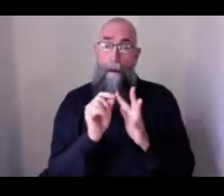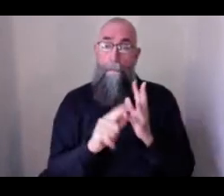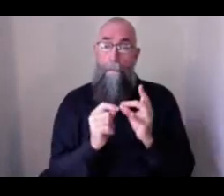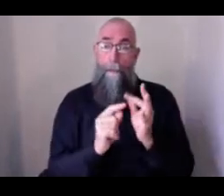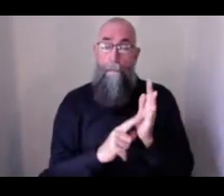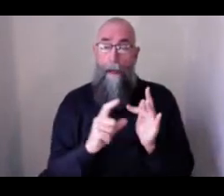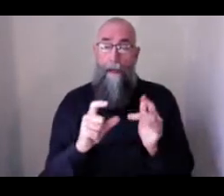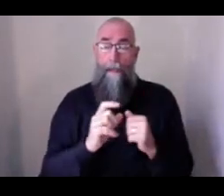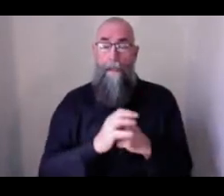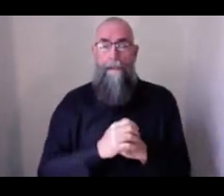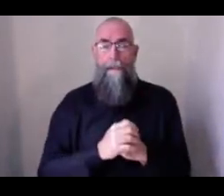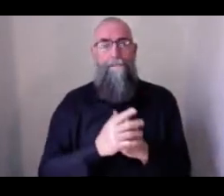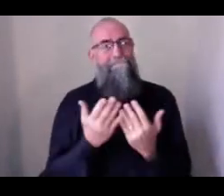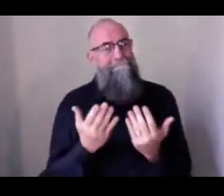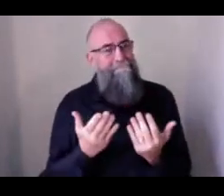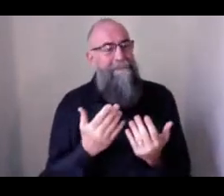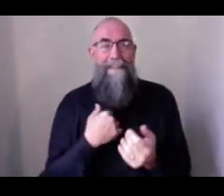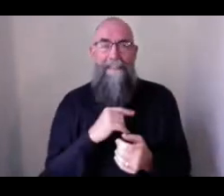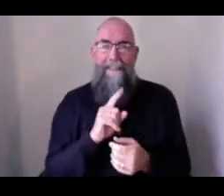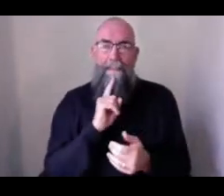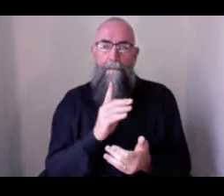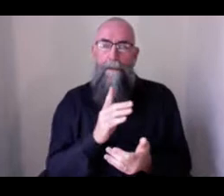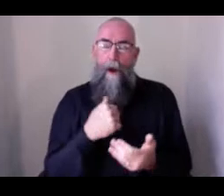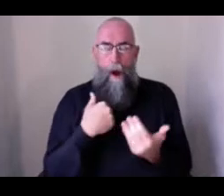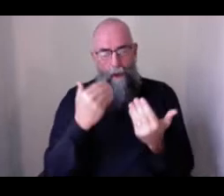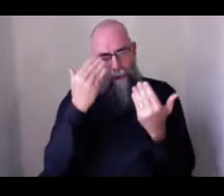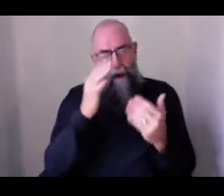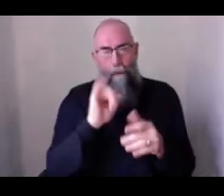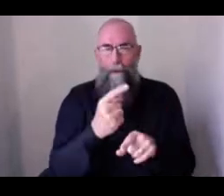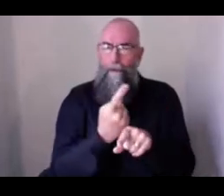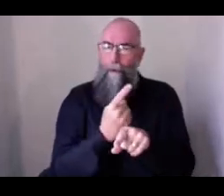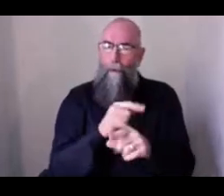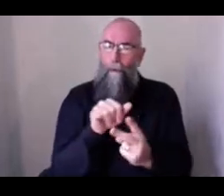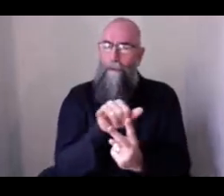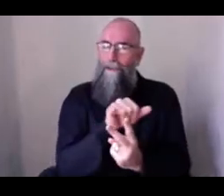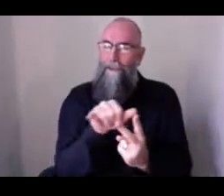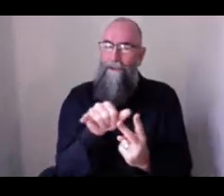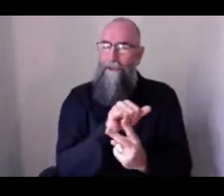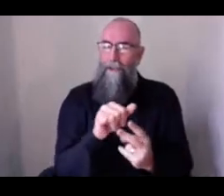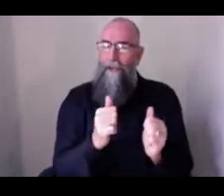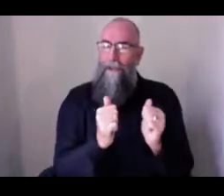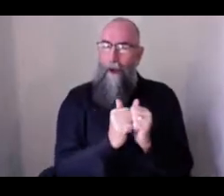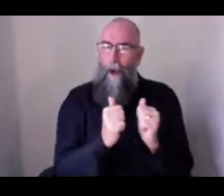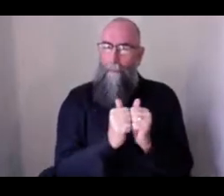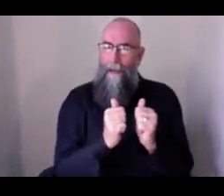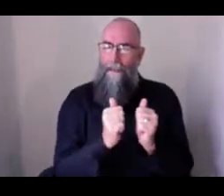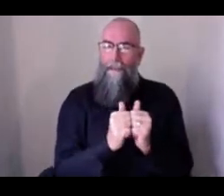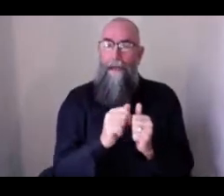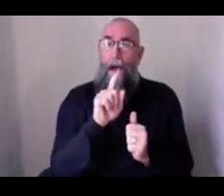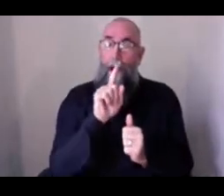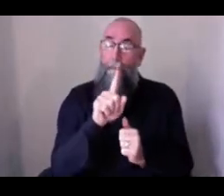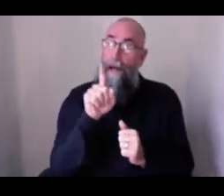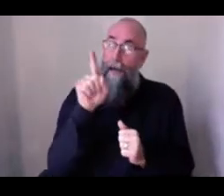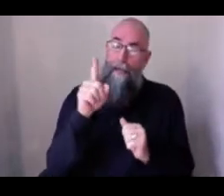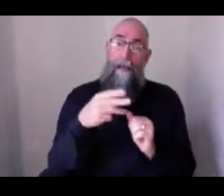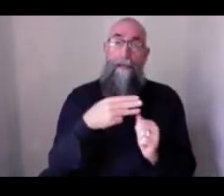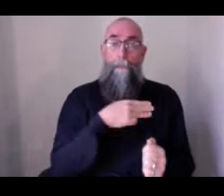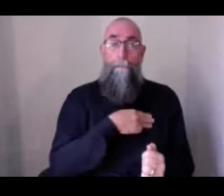Again, I'm not 100% sure which documents you're referring to, but as I said, the minister approves all the